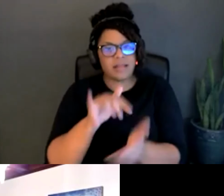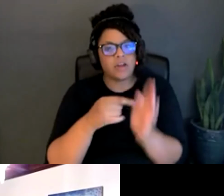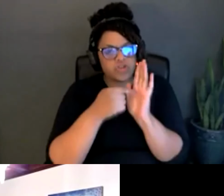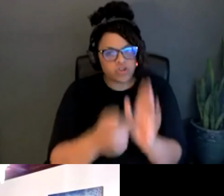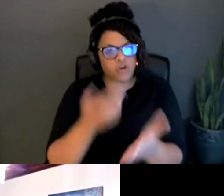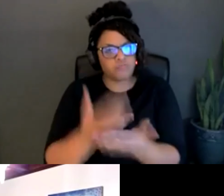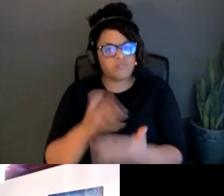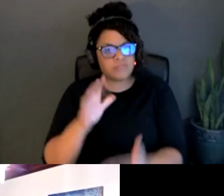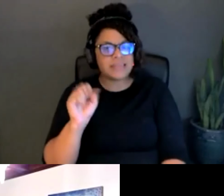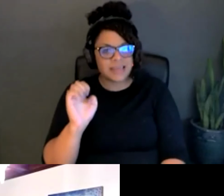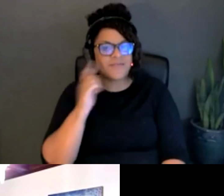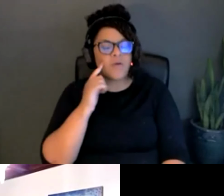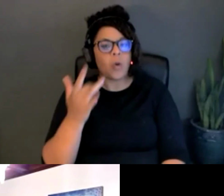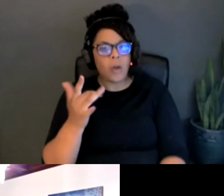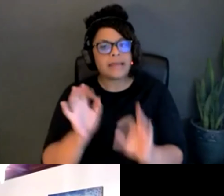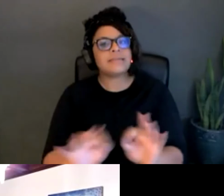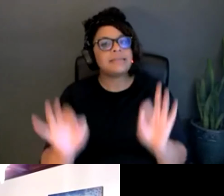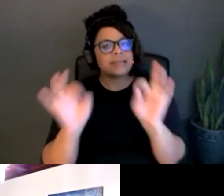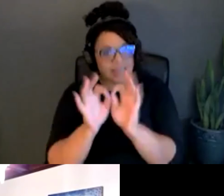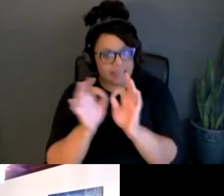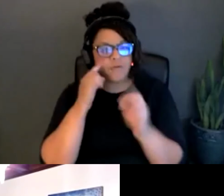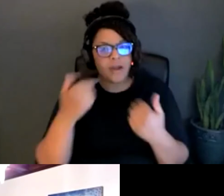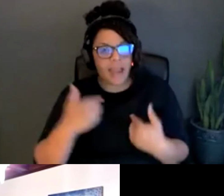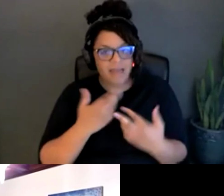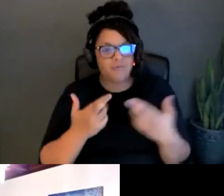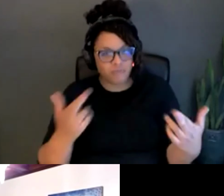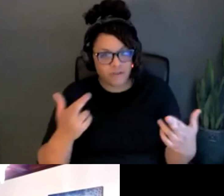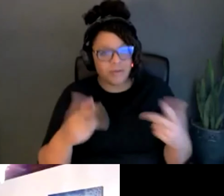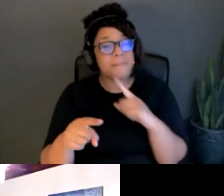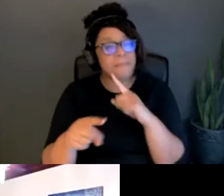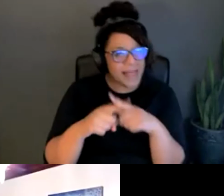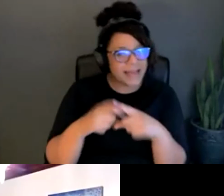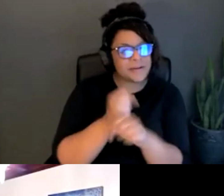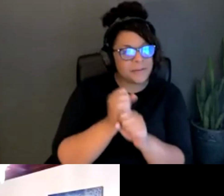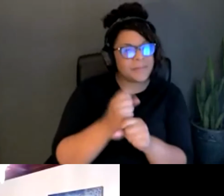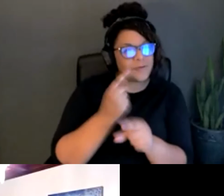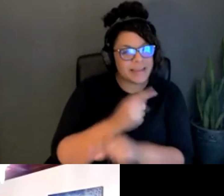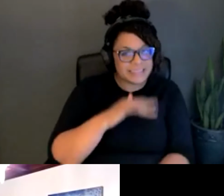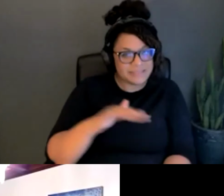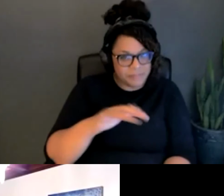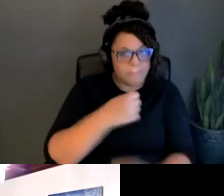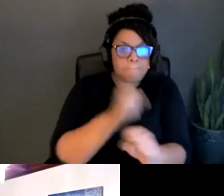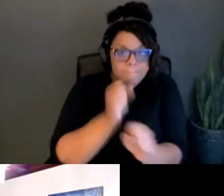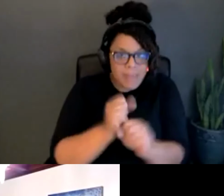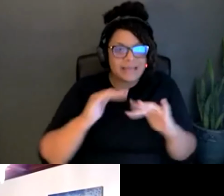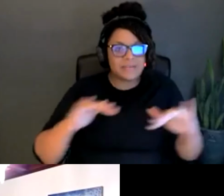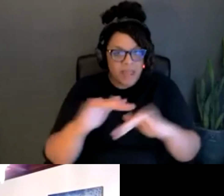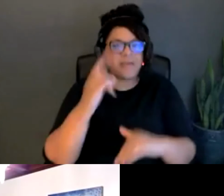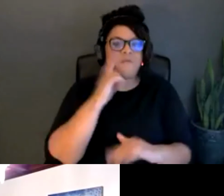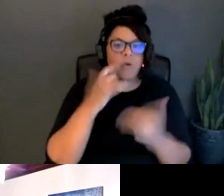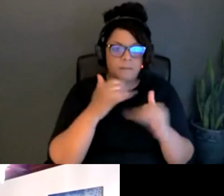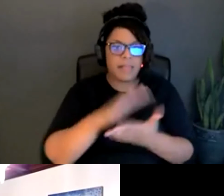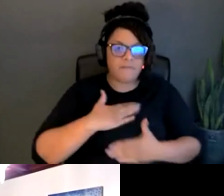case for why it's necessary to have resources, but also create the space and make space for playful